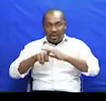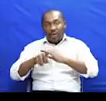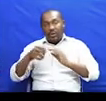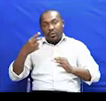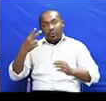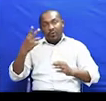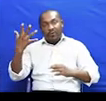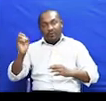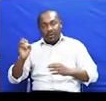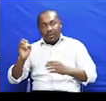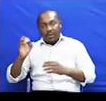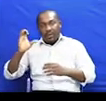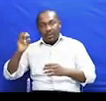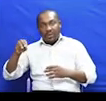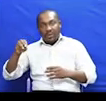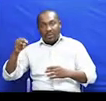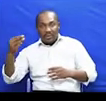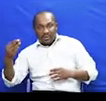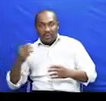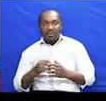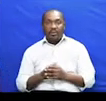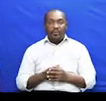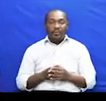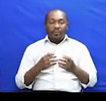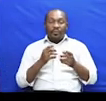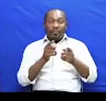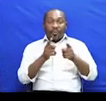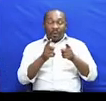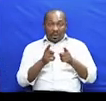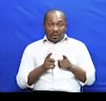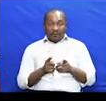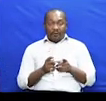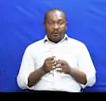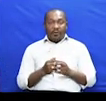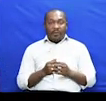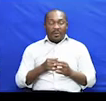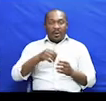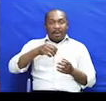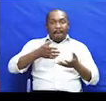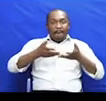250 cubic centimeter. Therefore, mass of metal carbonate